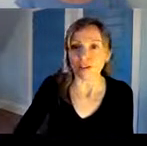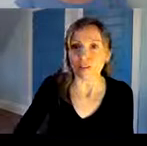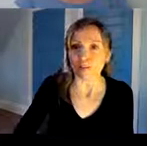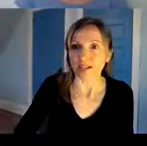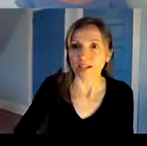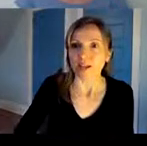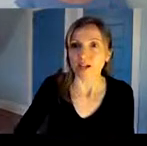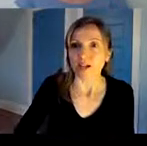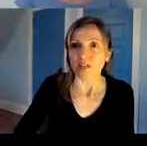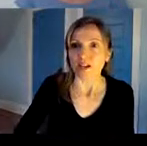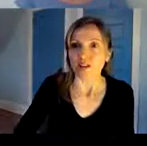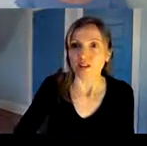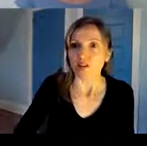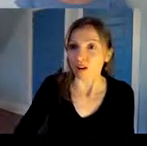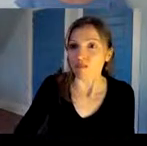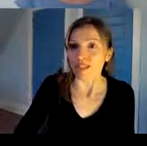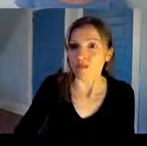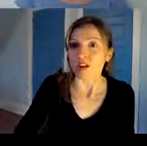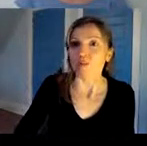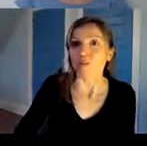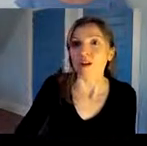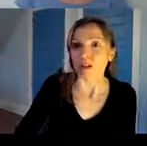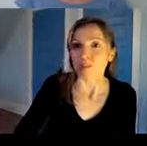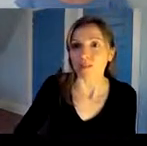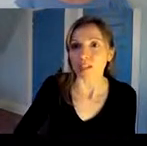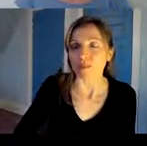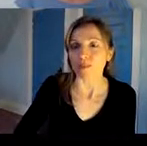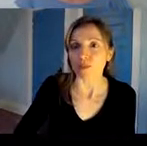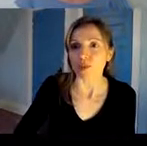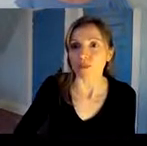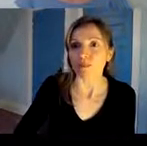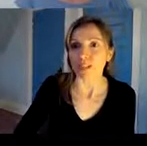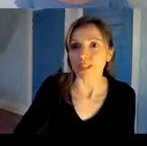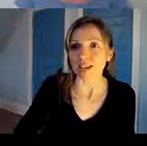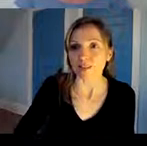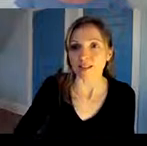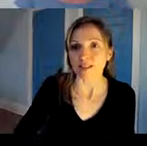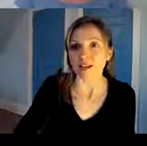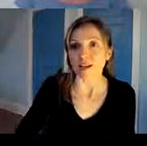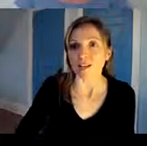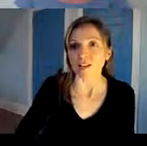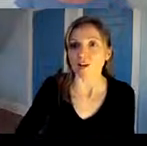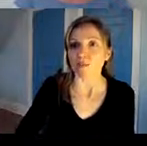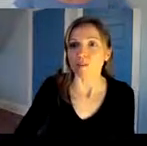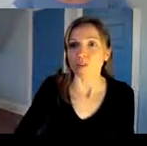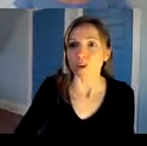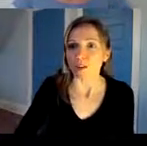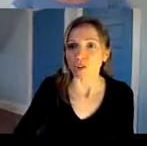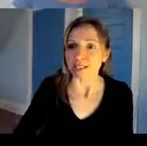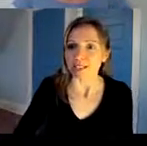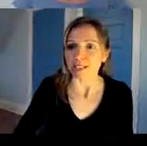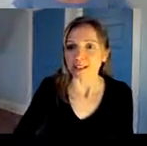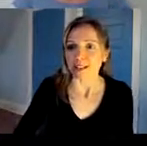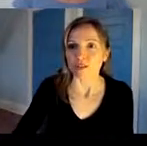some non-native plants that are not invasive now might become invasive in the future. And we've seen this happen as they go from the